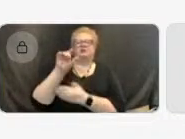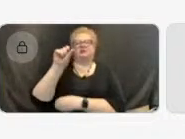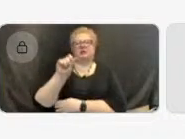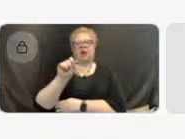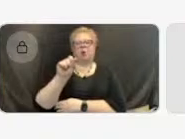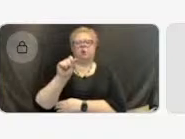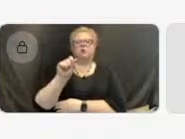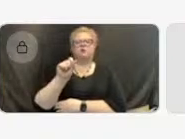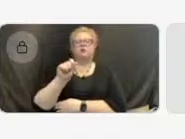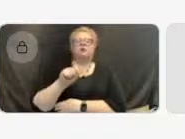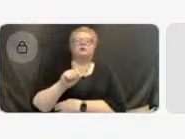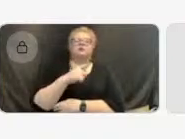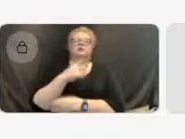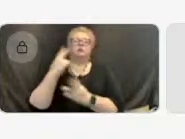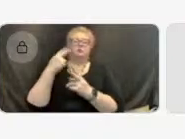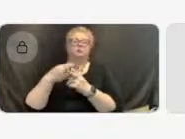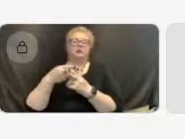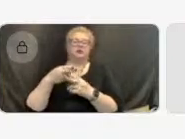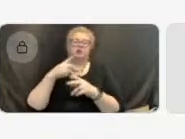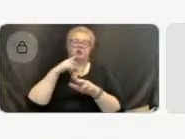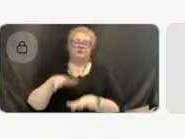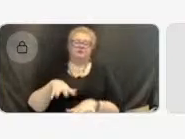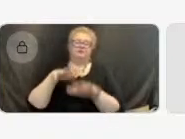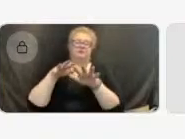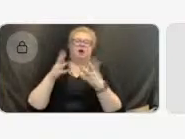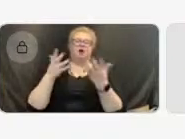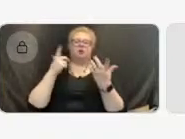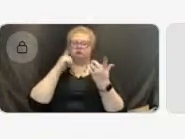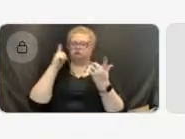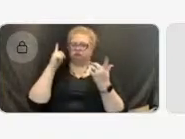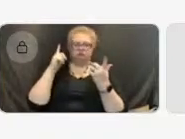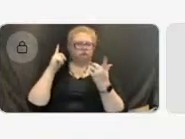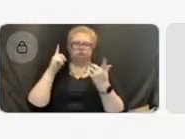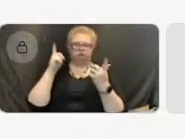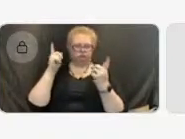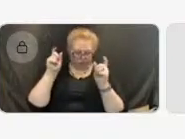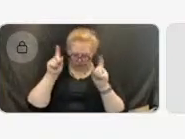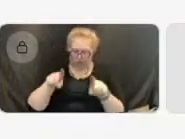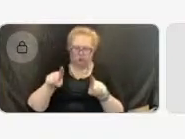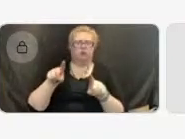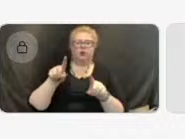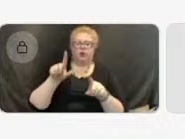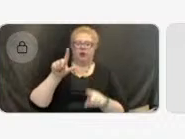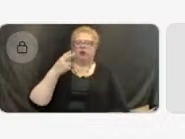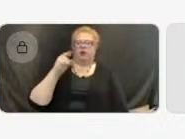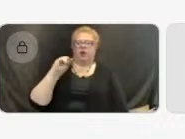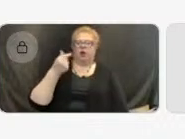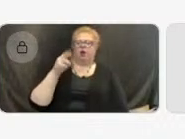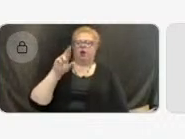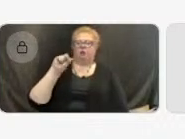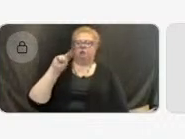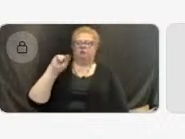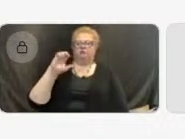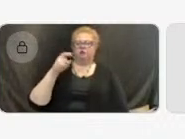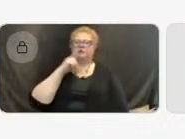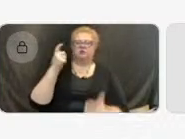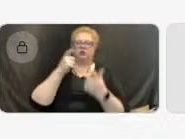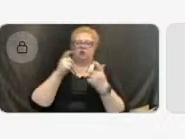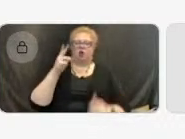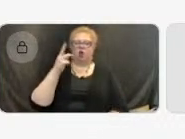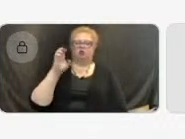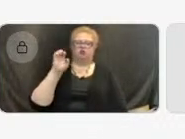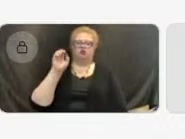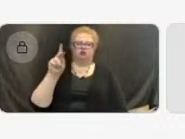Ms. Parsley brought up the flooding. No question, Hall Branch is a large creek. It's got